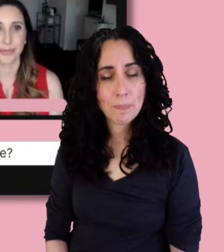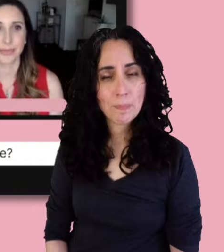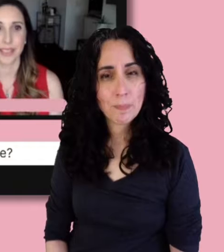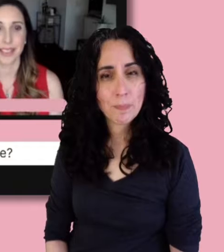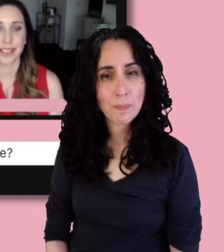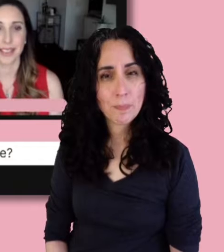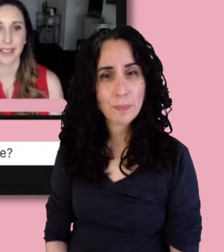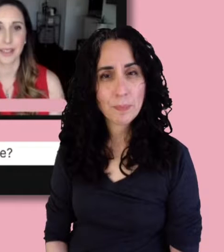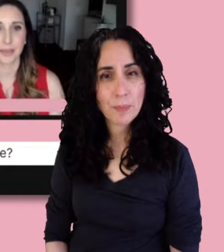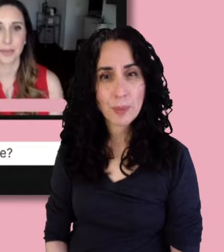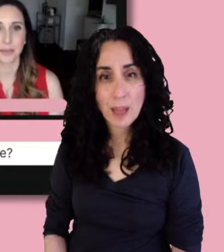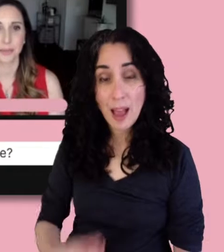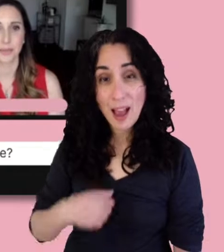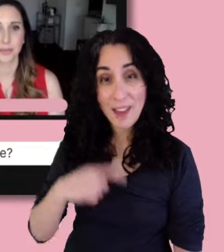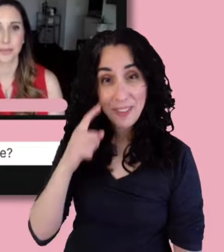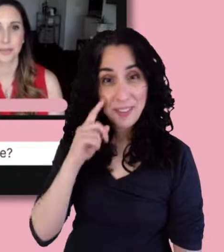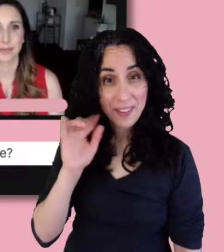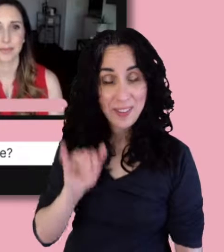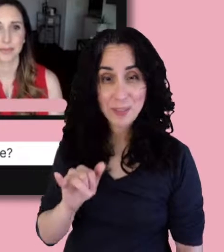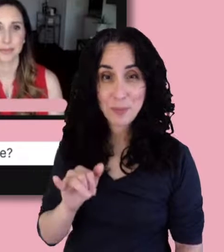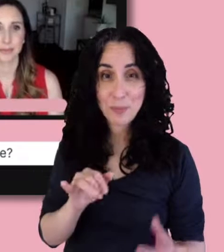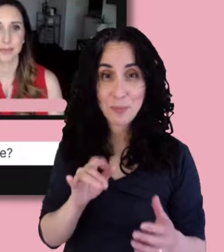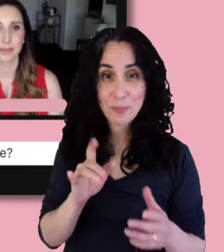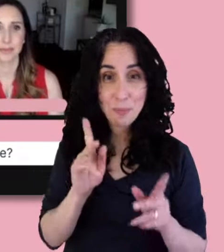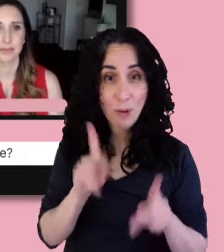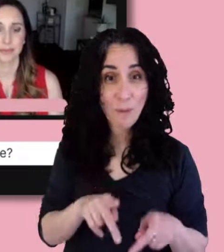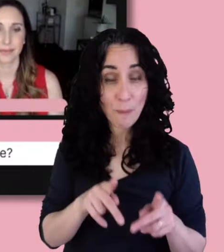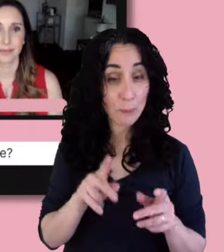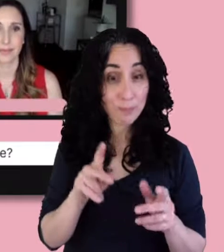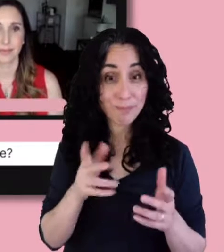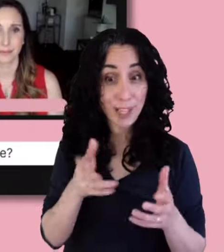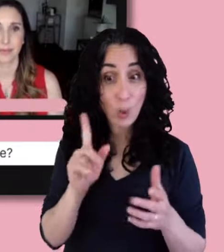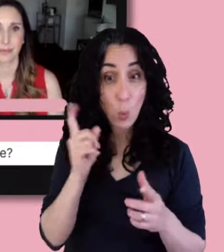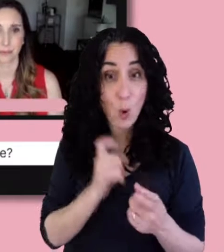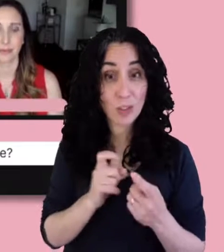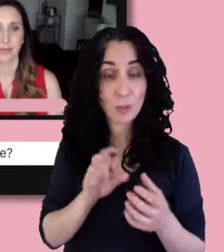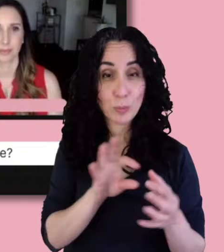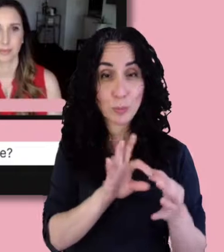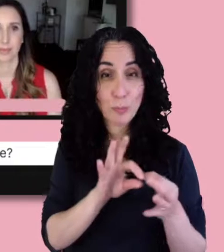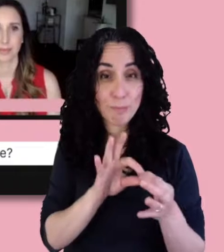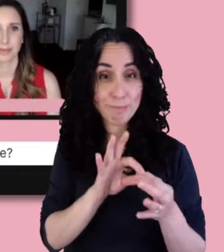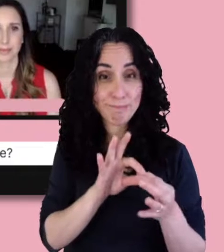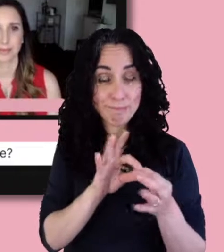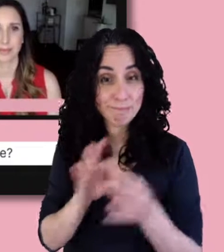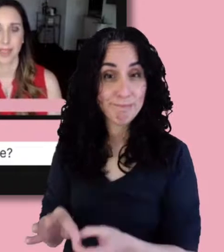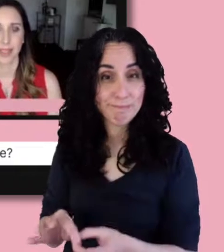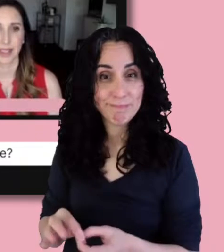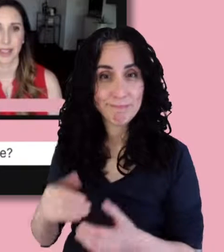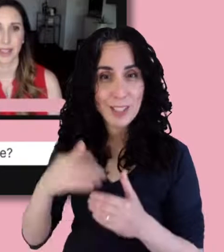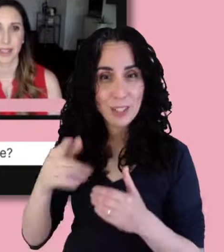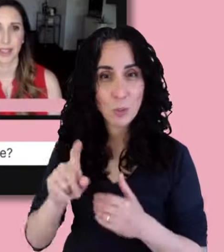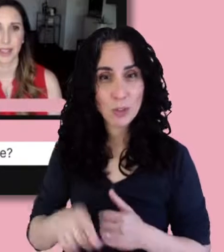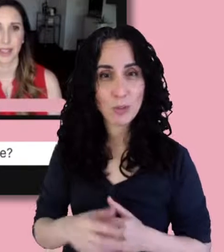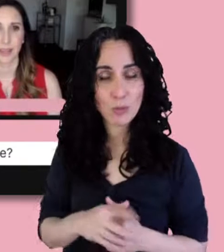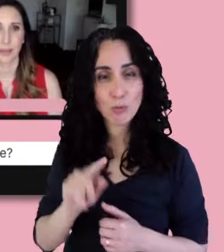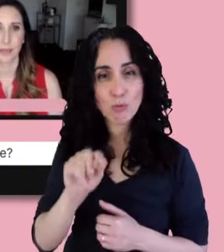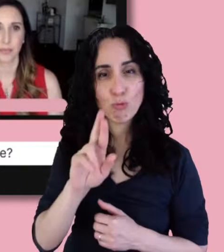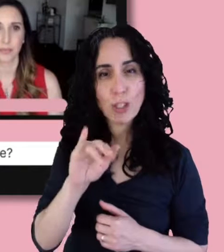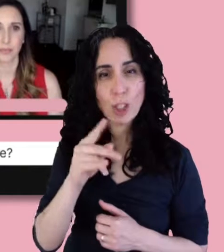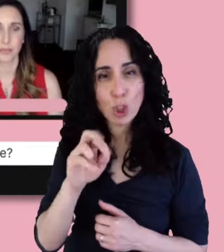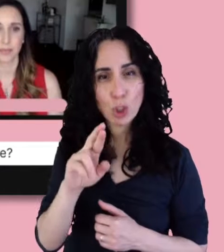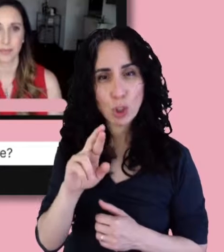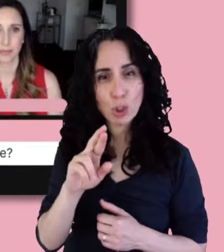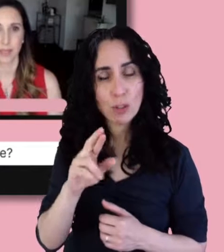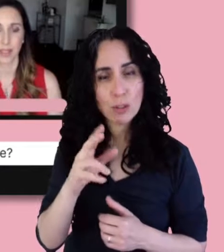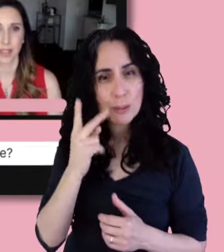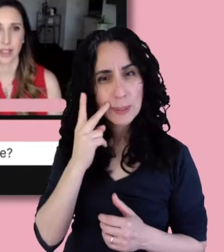I think that that's a perfect segue into our next question. Trigger is something that we hear a lot connected to mental